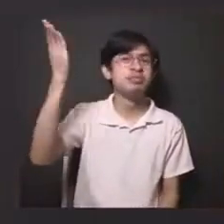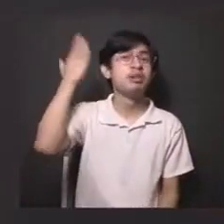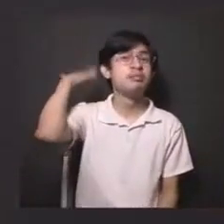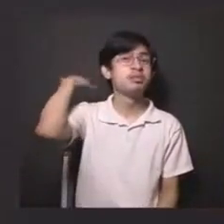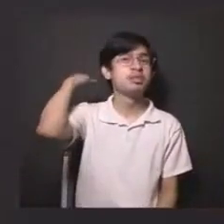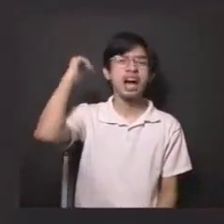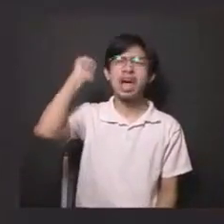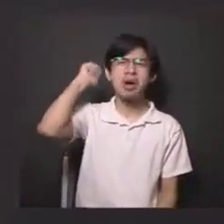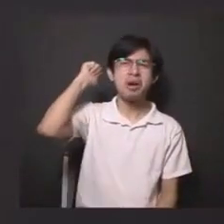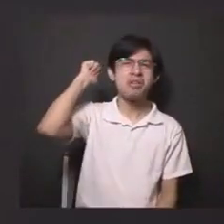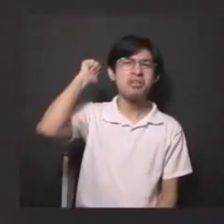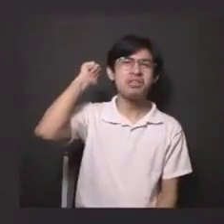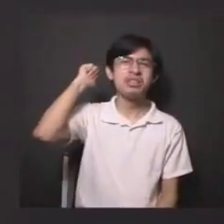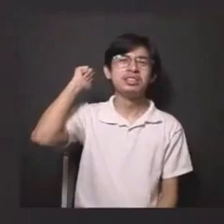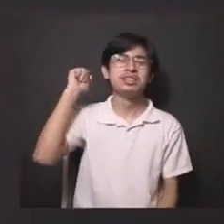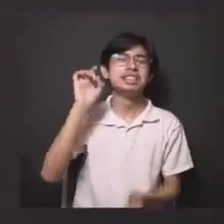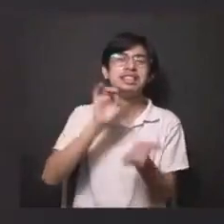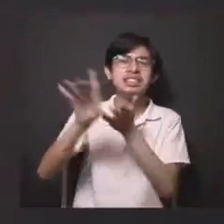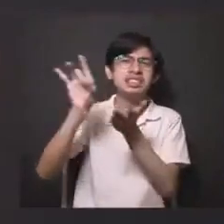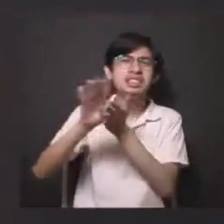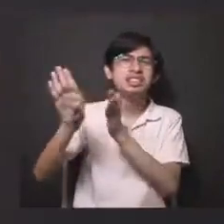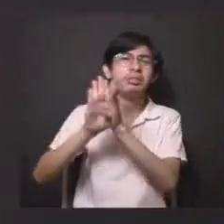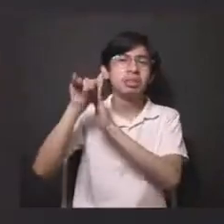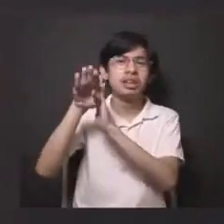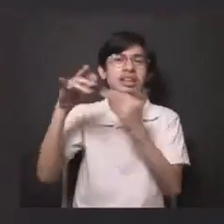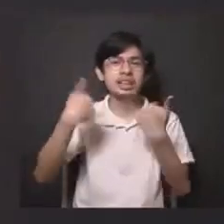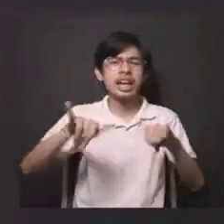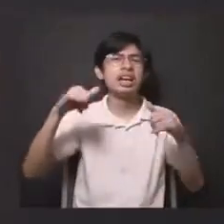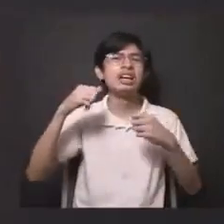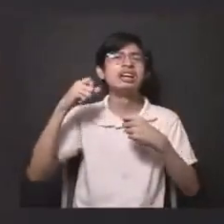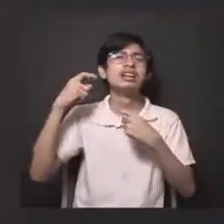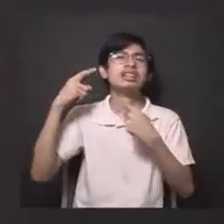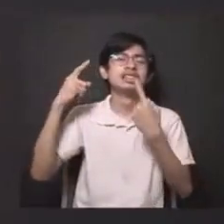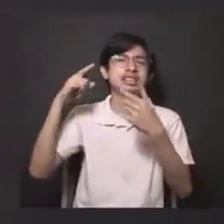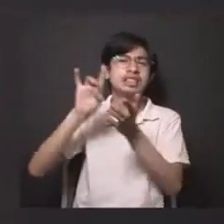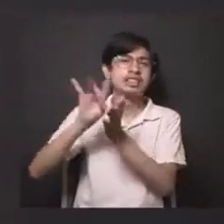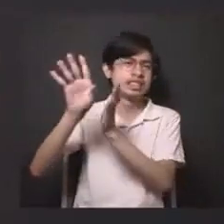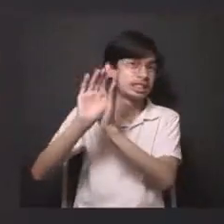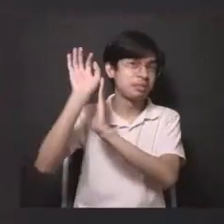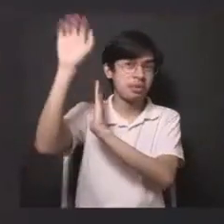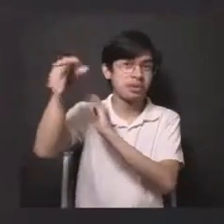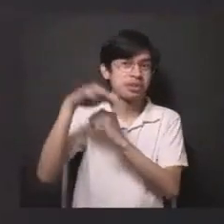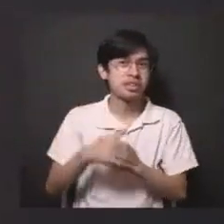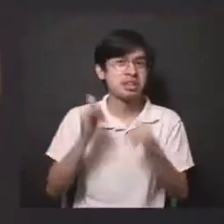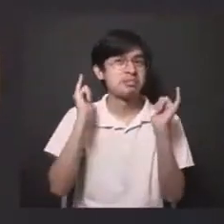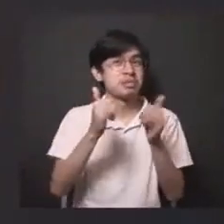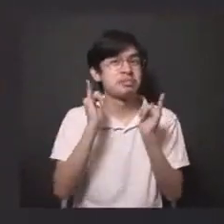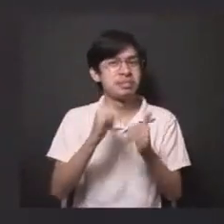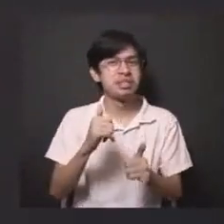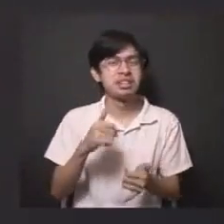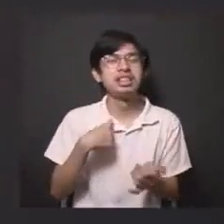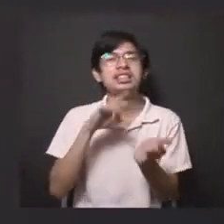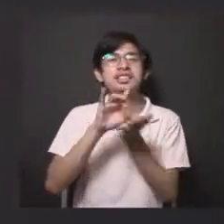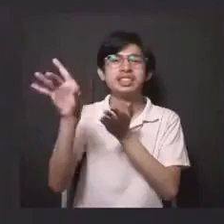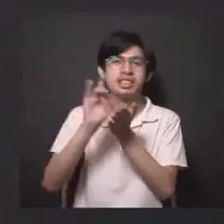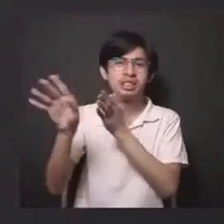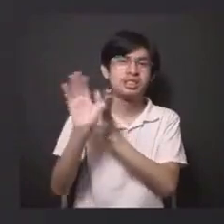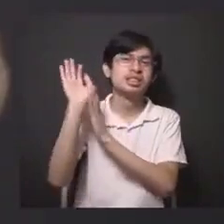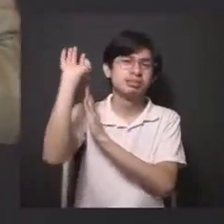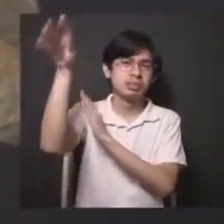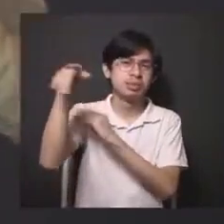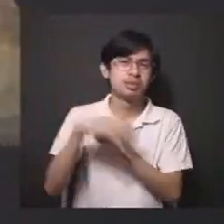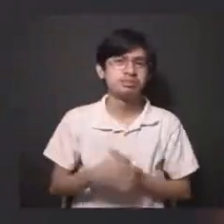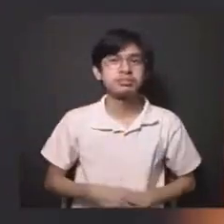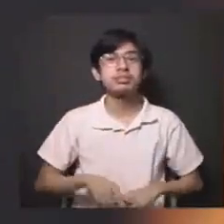does not like basketball? Some things don't change, right? Well, at least I bike every day,